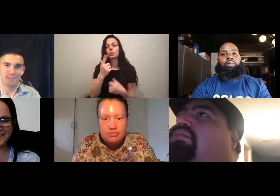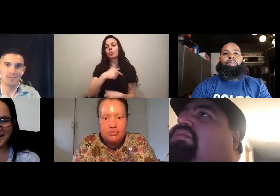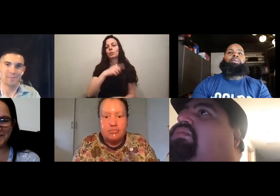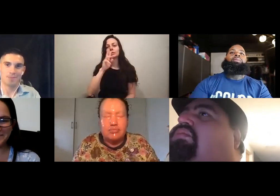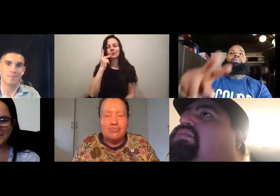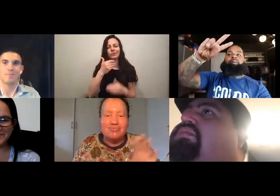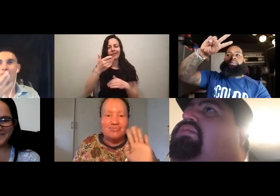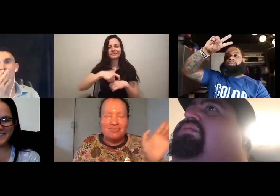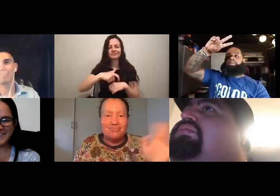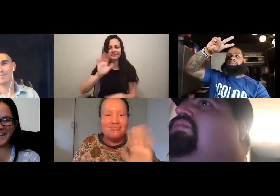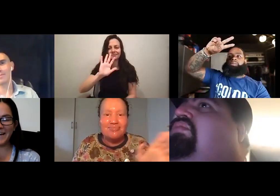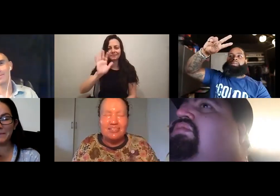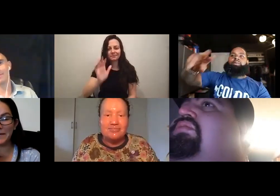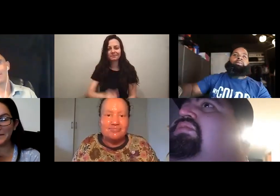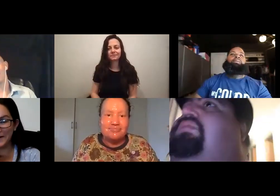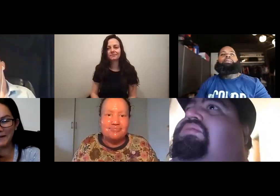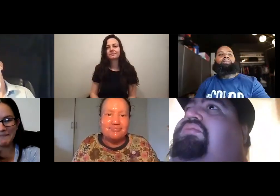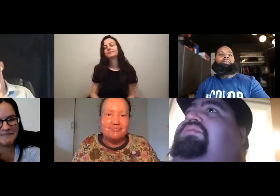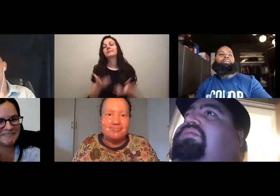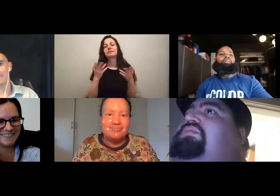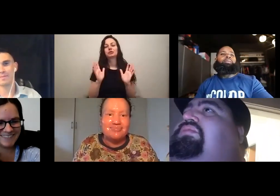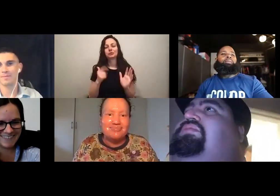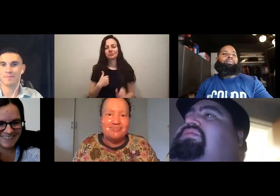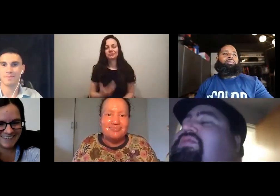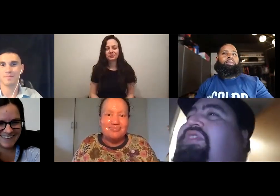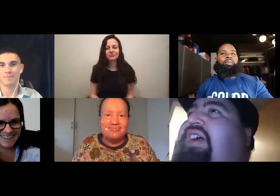you next time. And I am done talking.